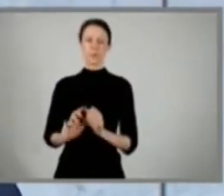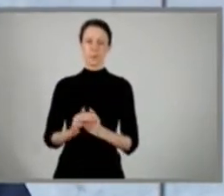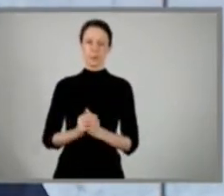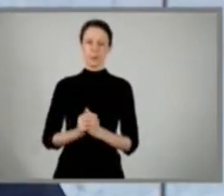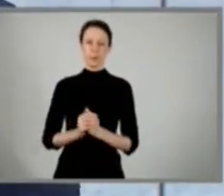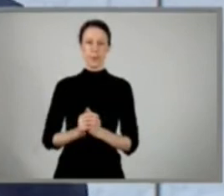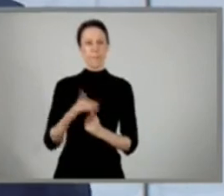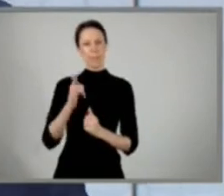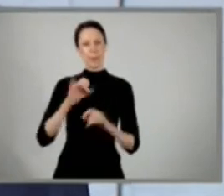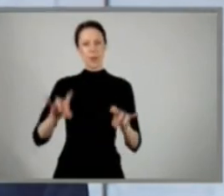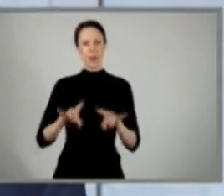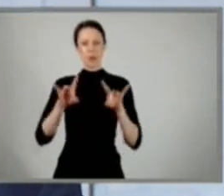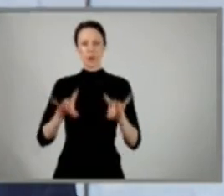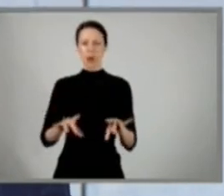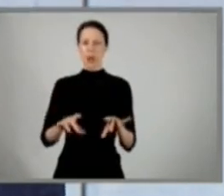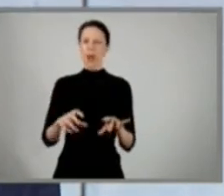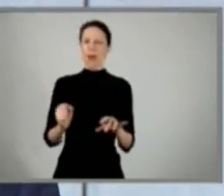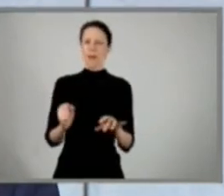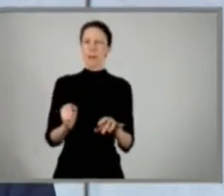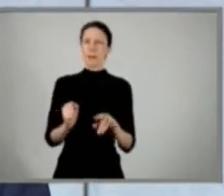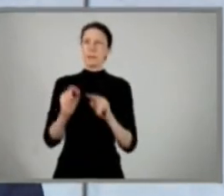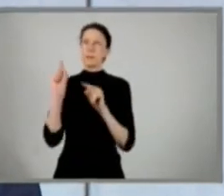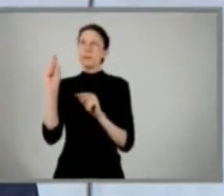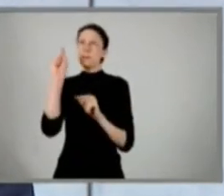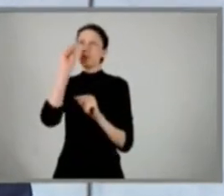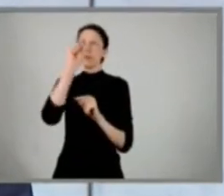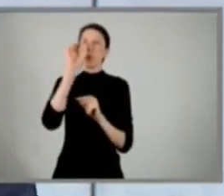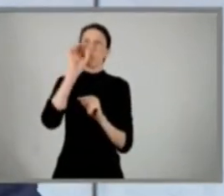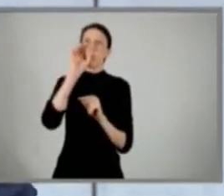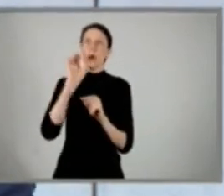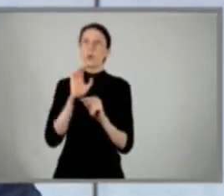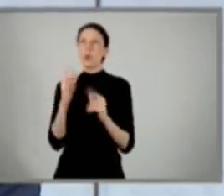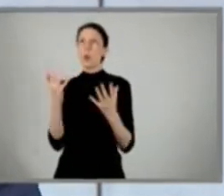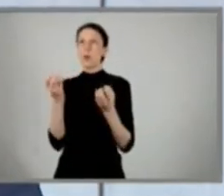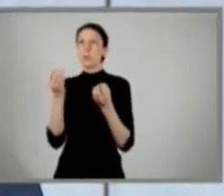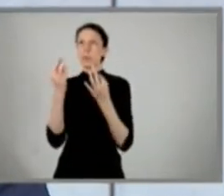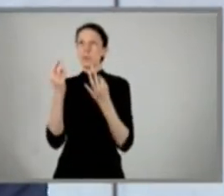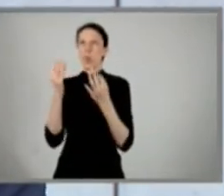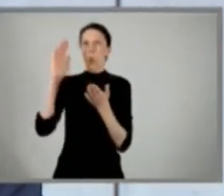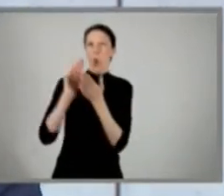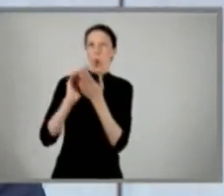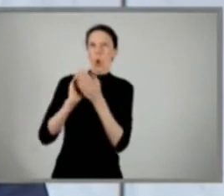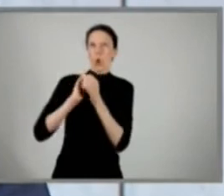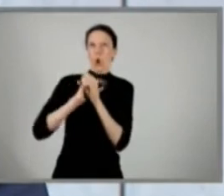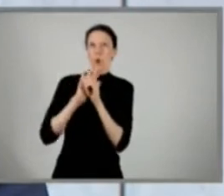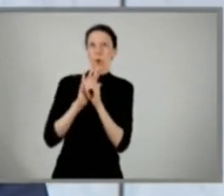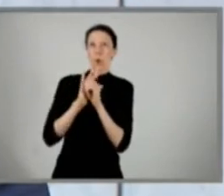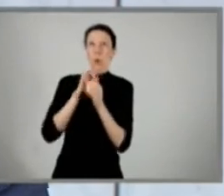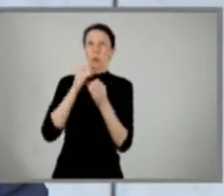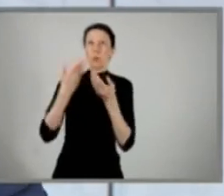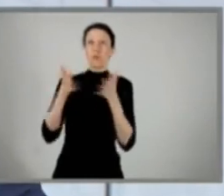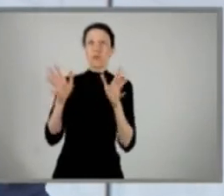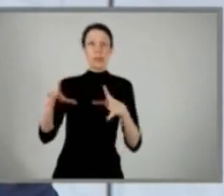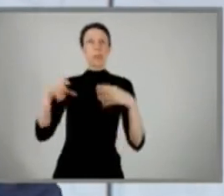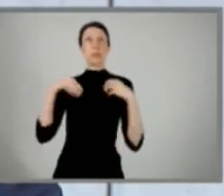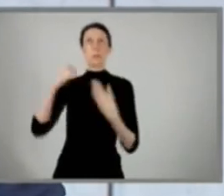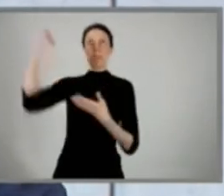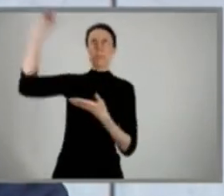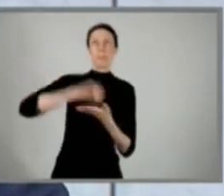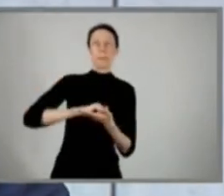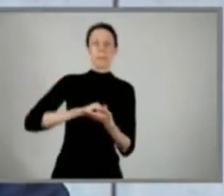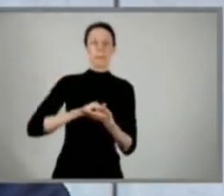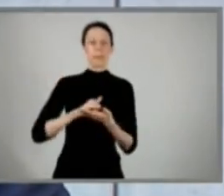as Singapore, Japan, parts of China, Taiwan, that you sort of flagged earlier in the week? Well, we have a Greenland process with New Zealand.